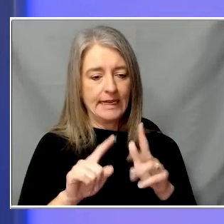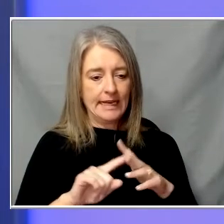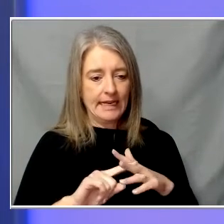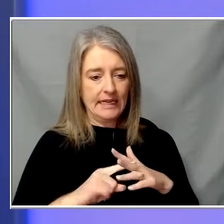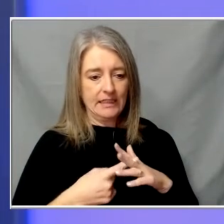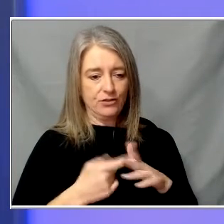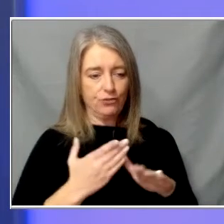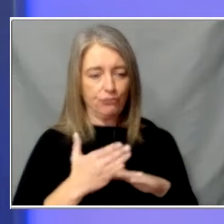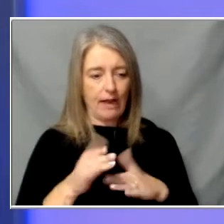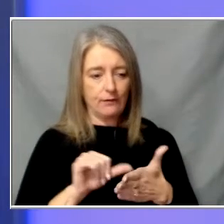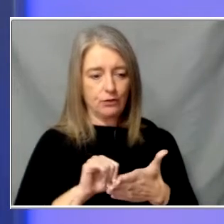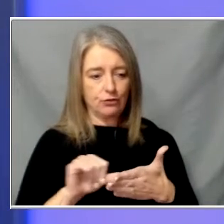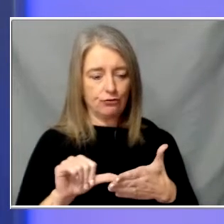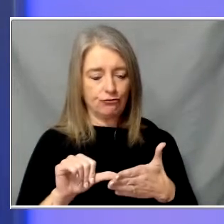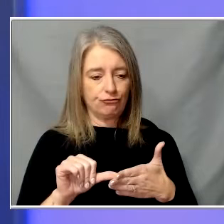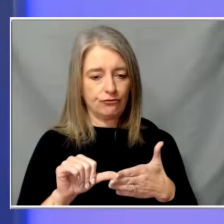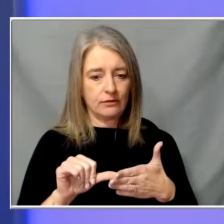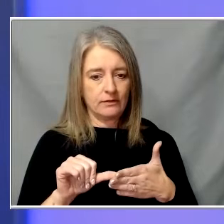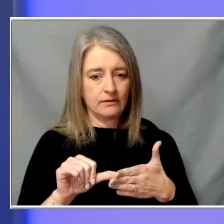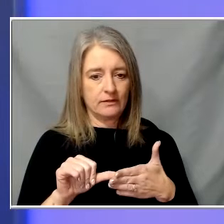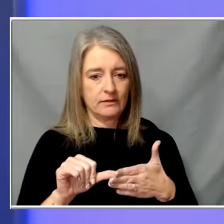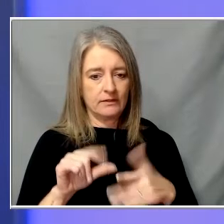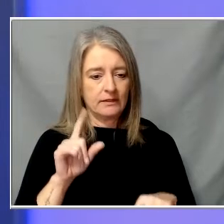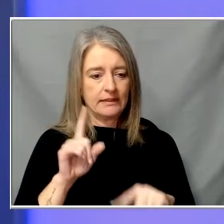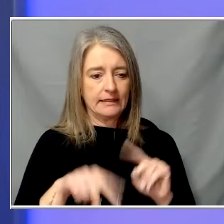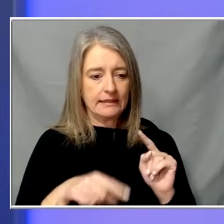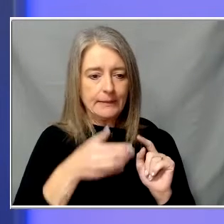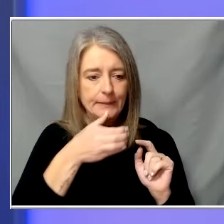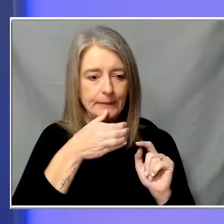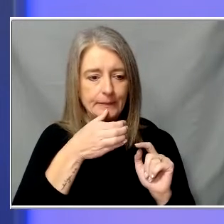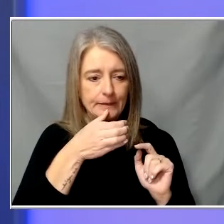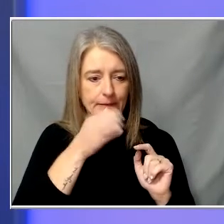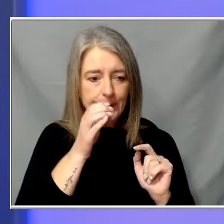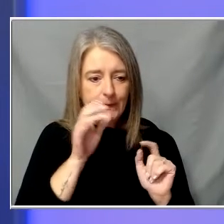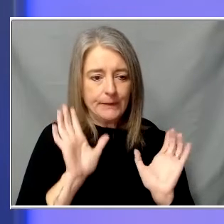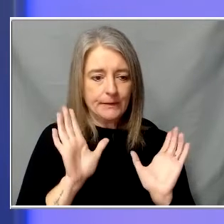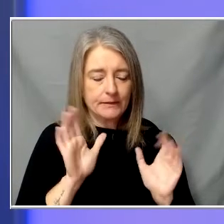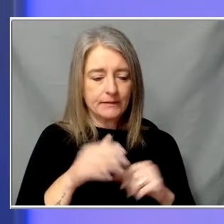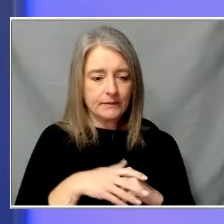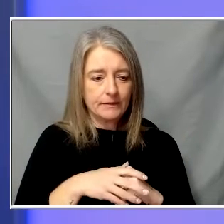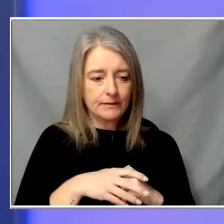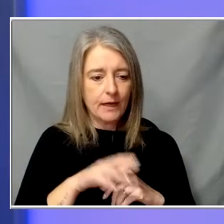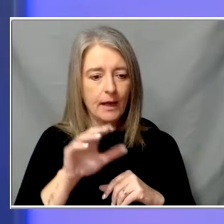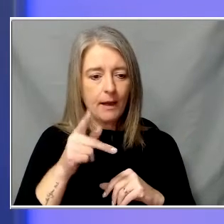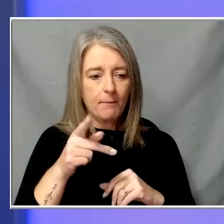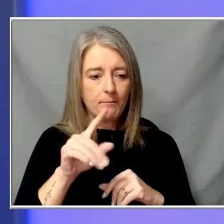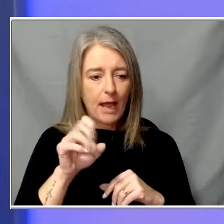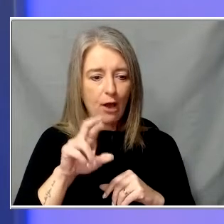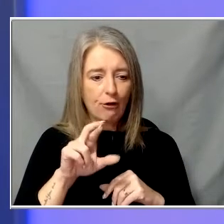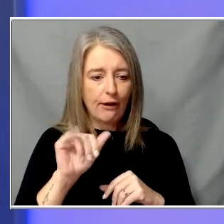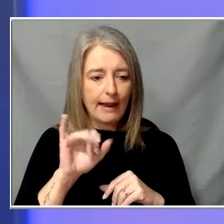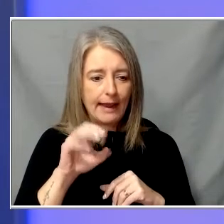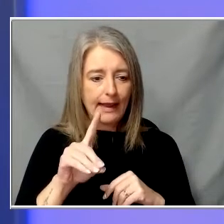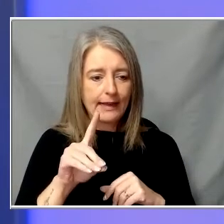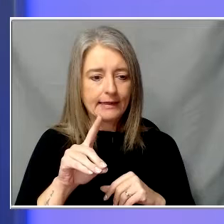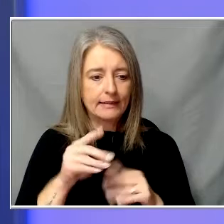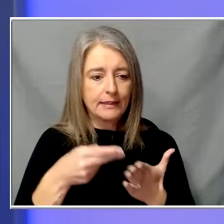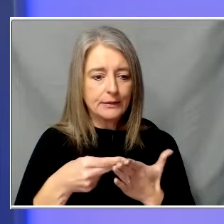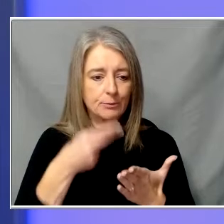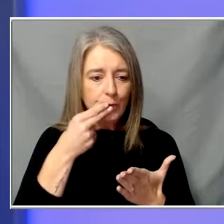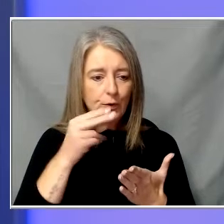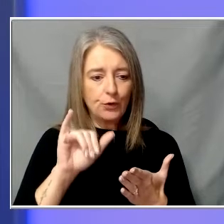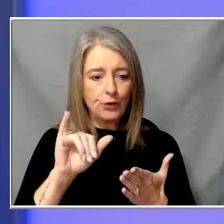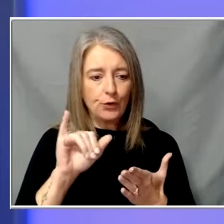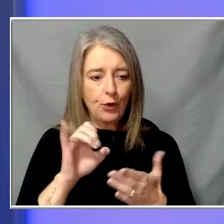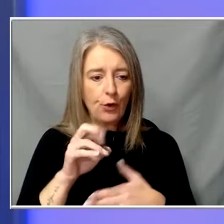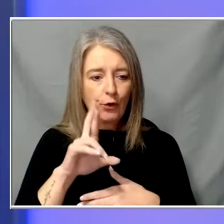the surgery, I mean, you can't even take a sip of Powerade. You can't take a spoonful of yogurt. I mean, it is